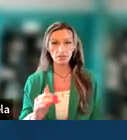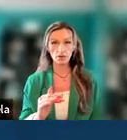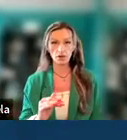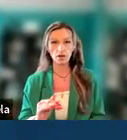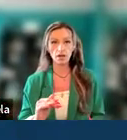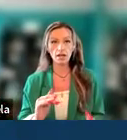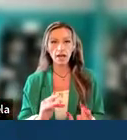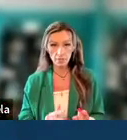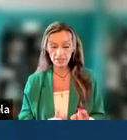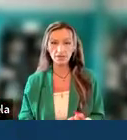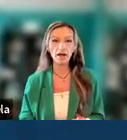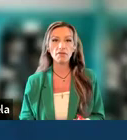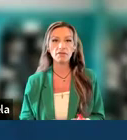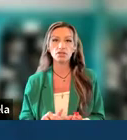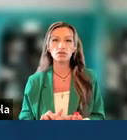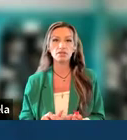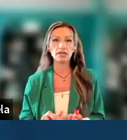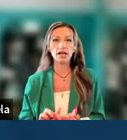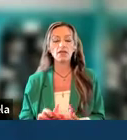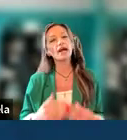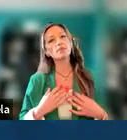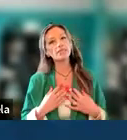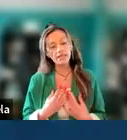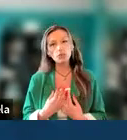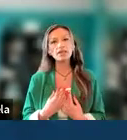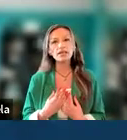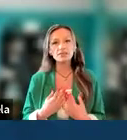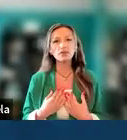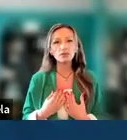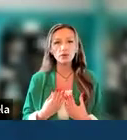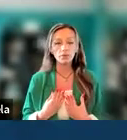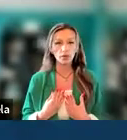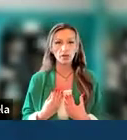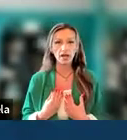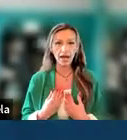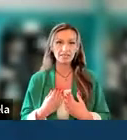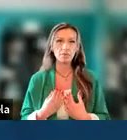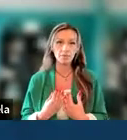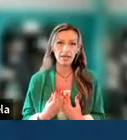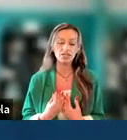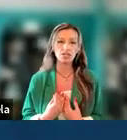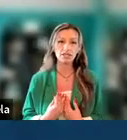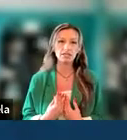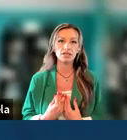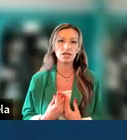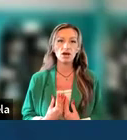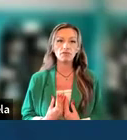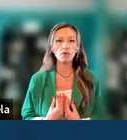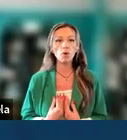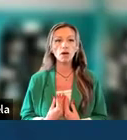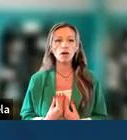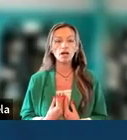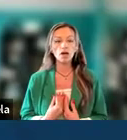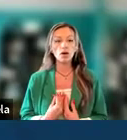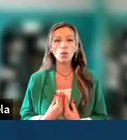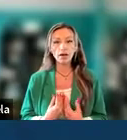use disorder and mental health issues, that I was equally as vulnerable as my patients